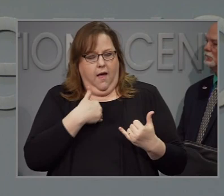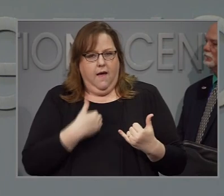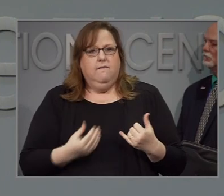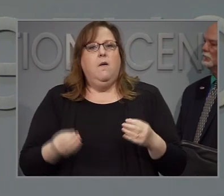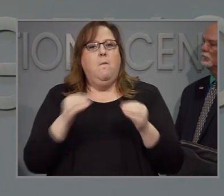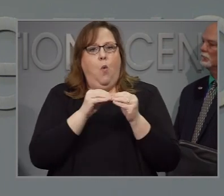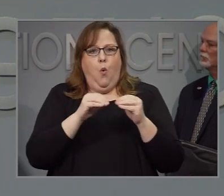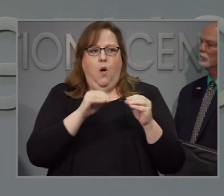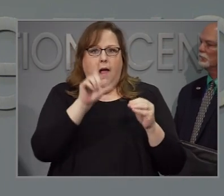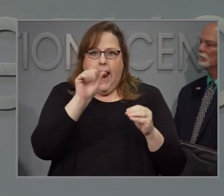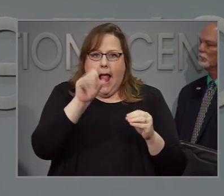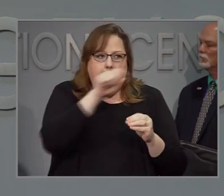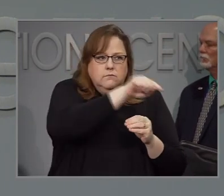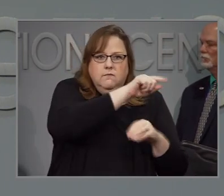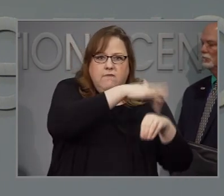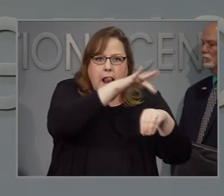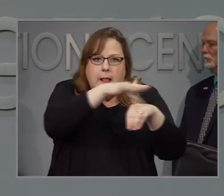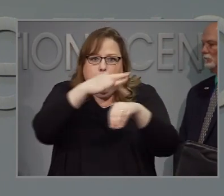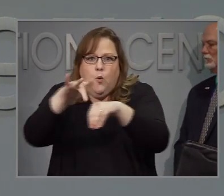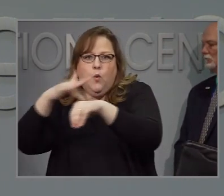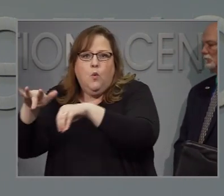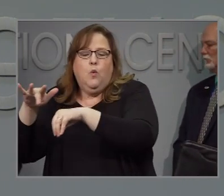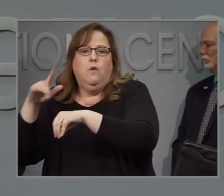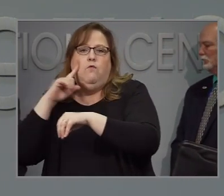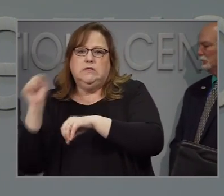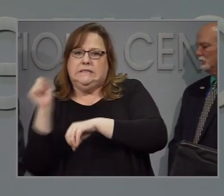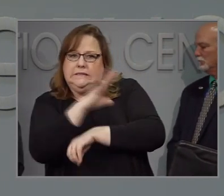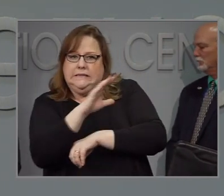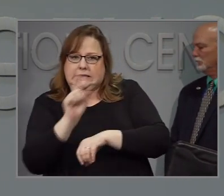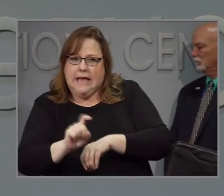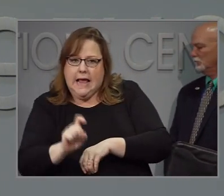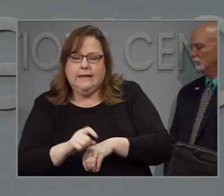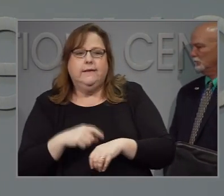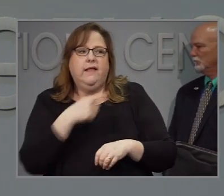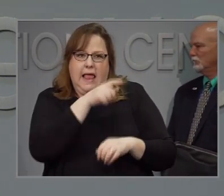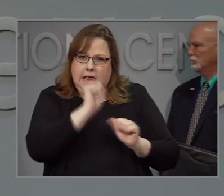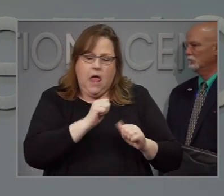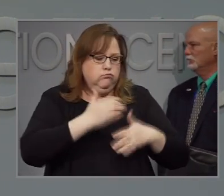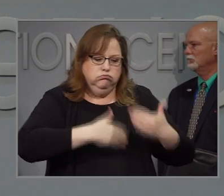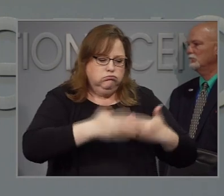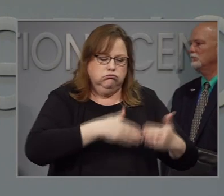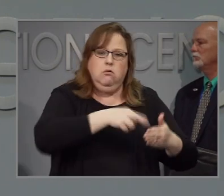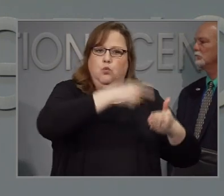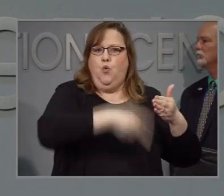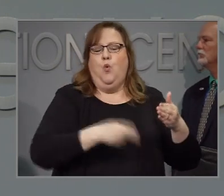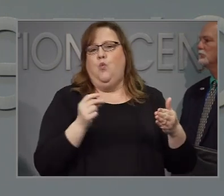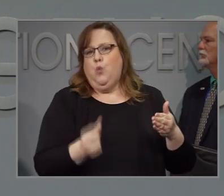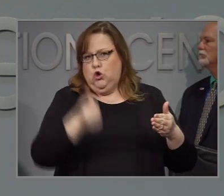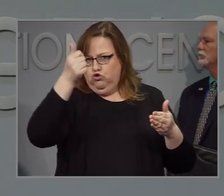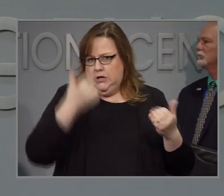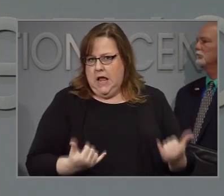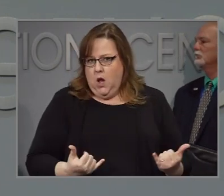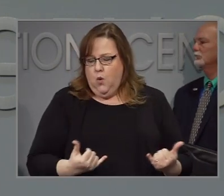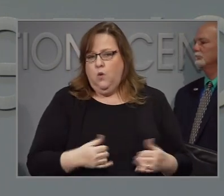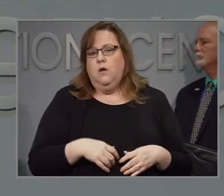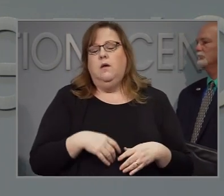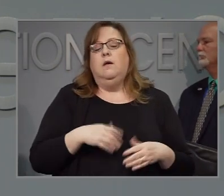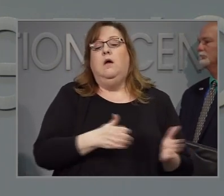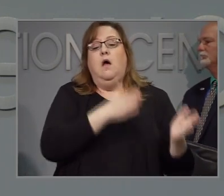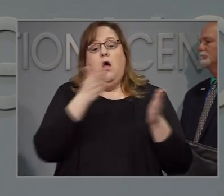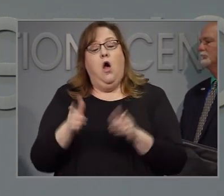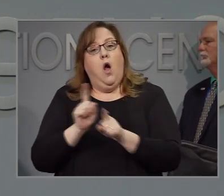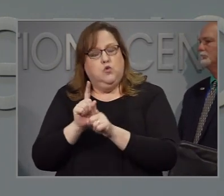lab testing capacity, in terms of the lab throughput, but also in terms of PPE and supplies. And